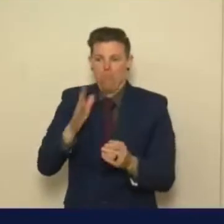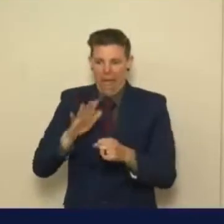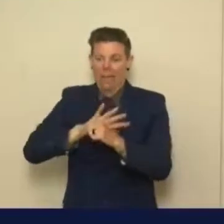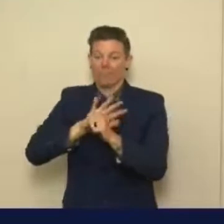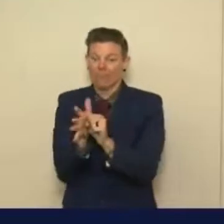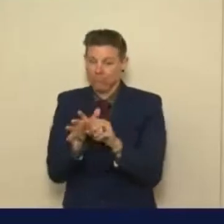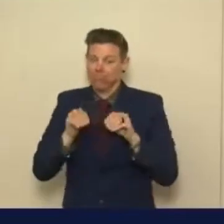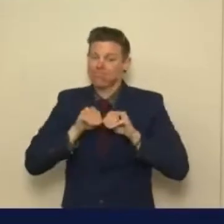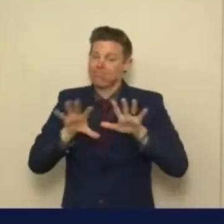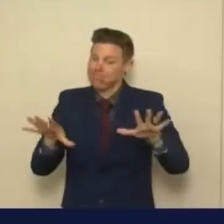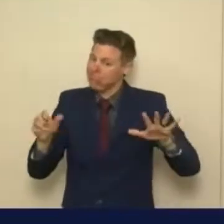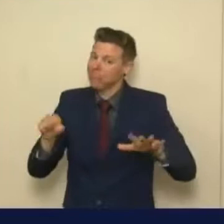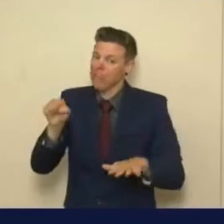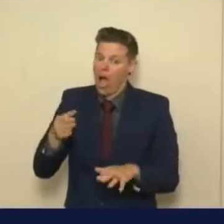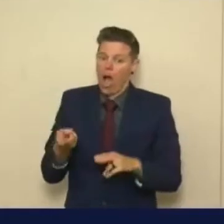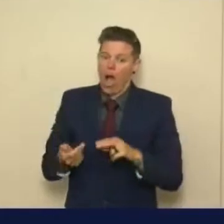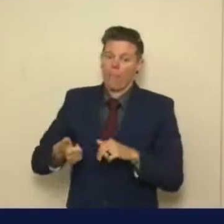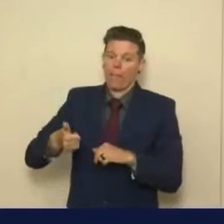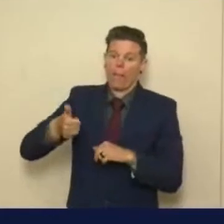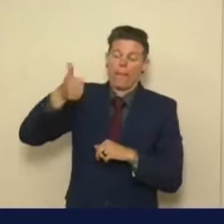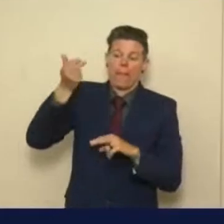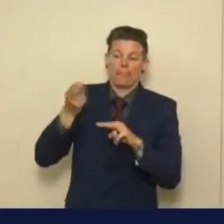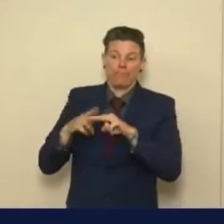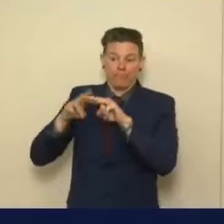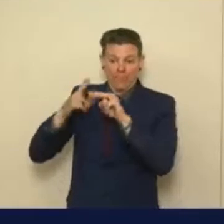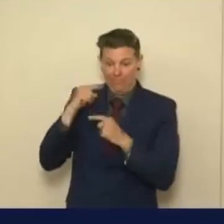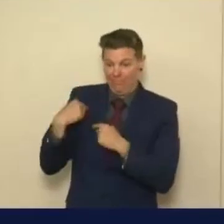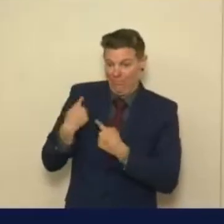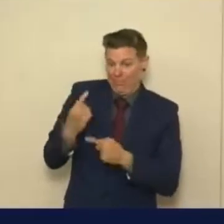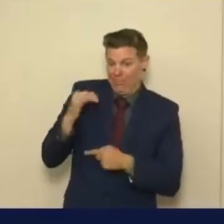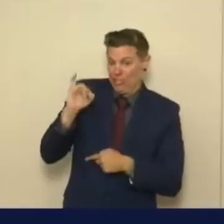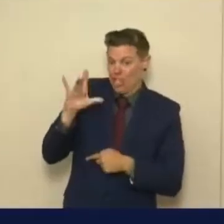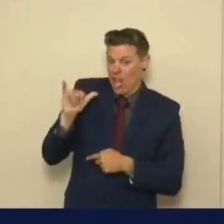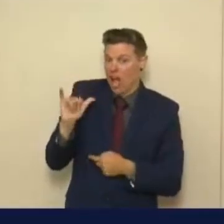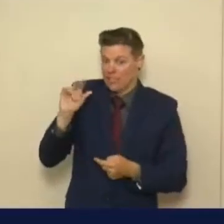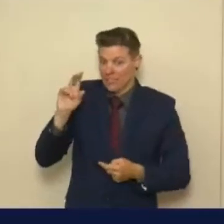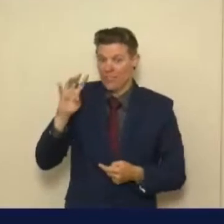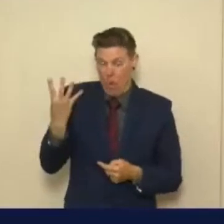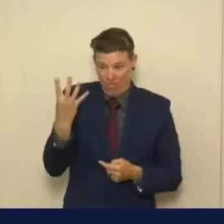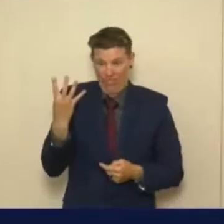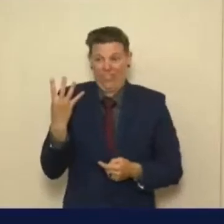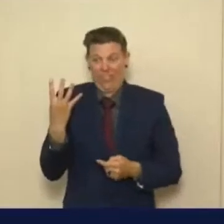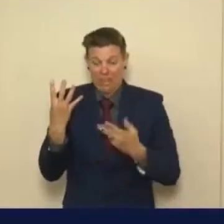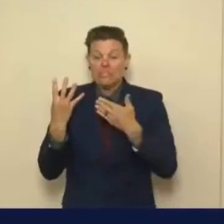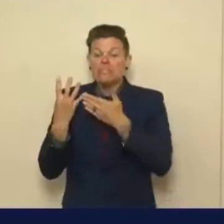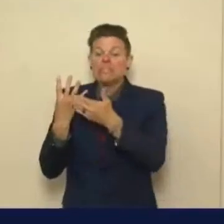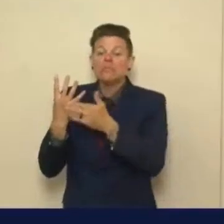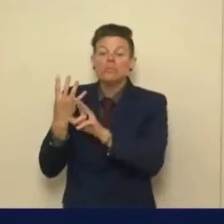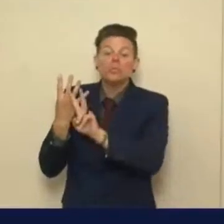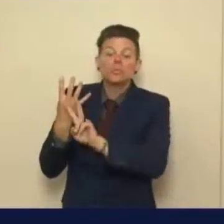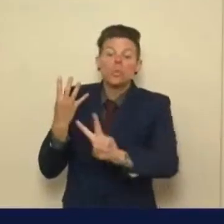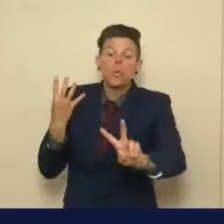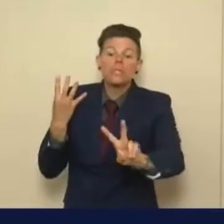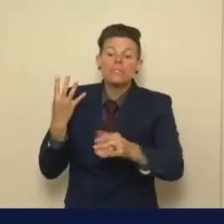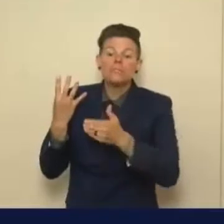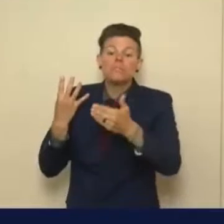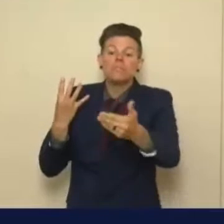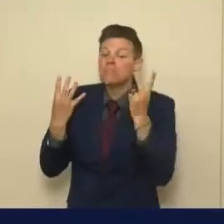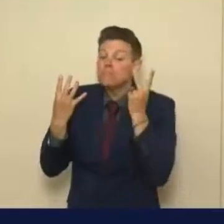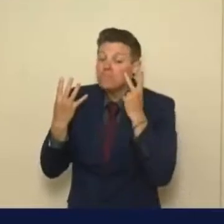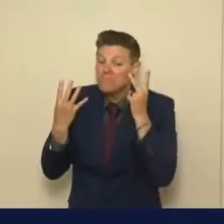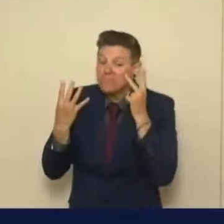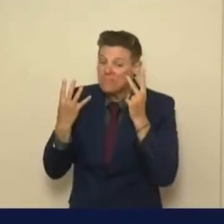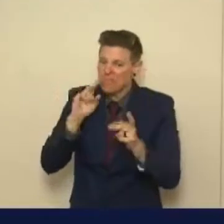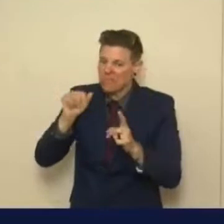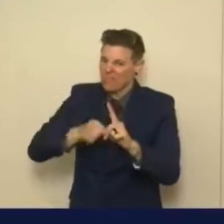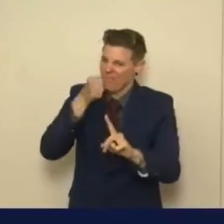the benefits of our behaviors for at least 14 days and beyond. That means if we don't start right now,